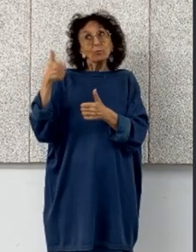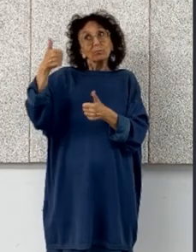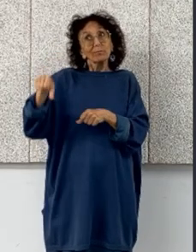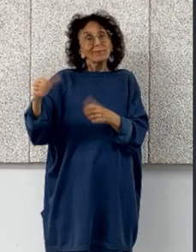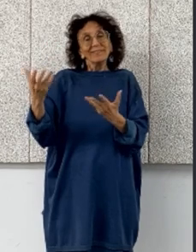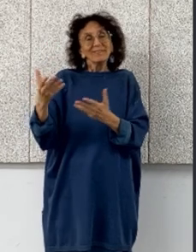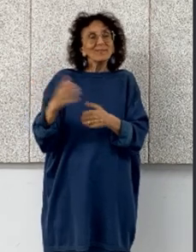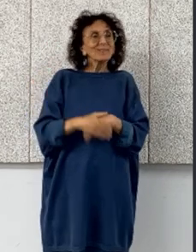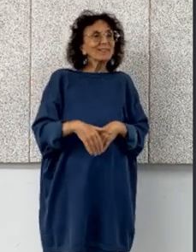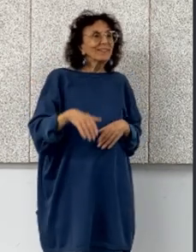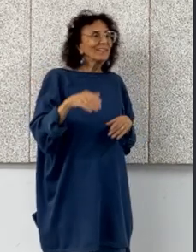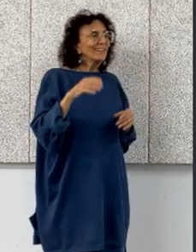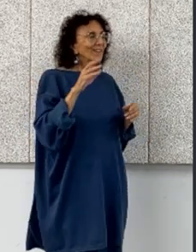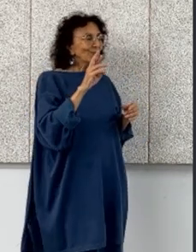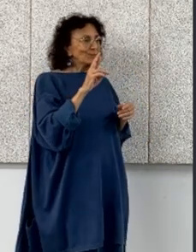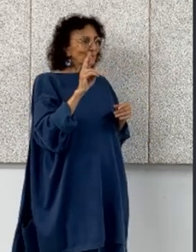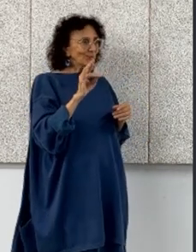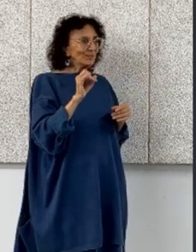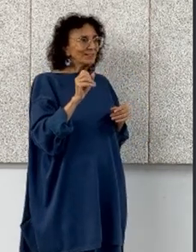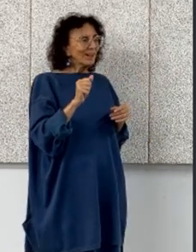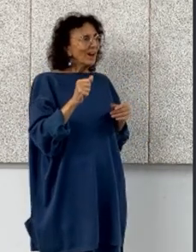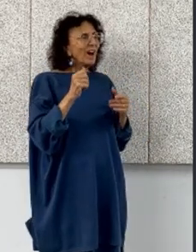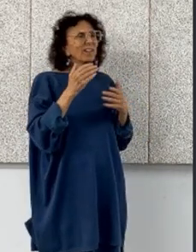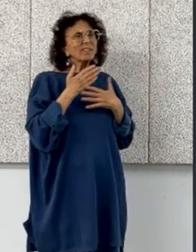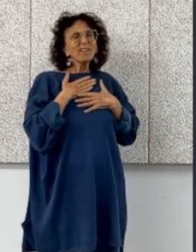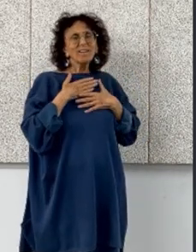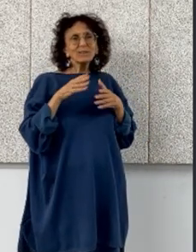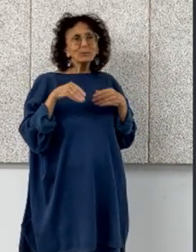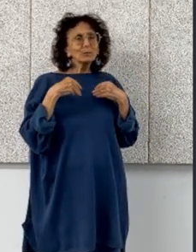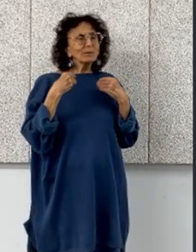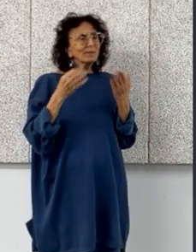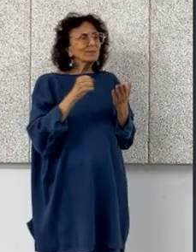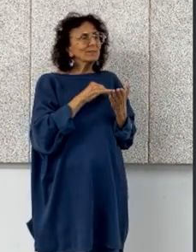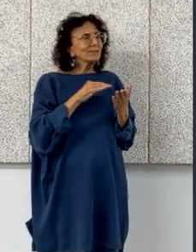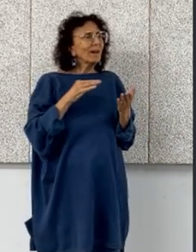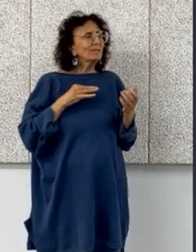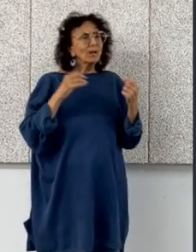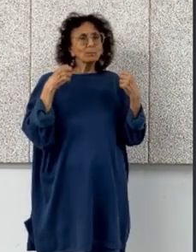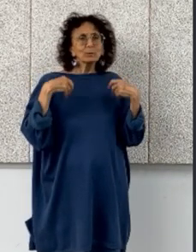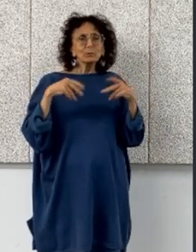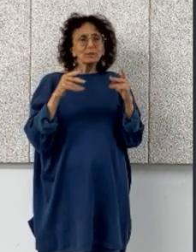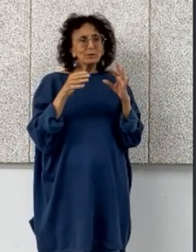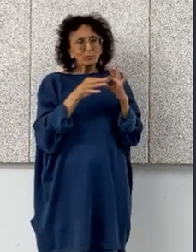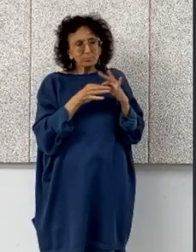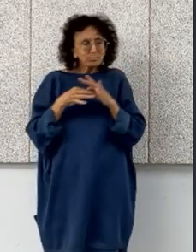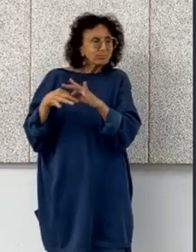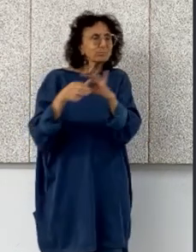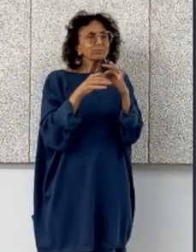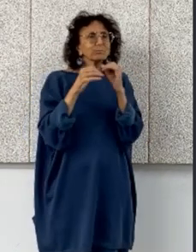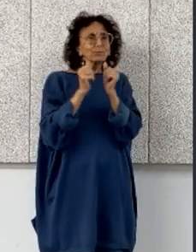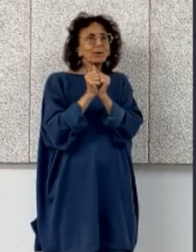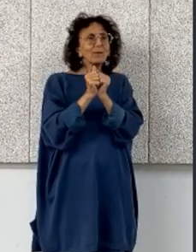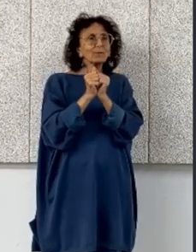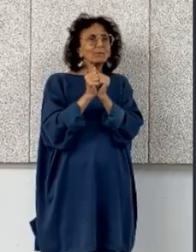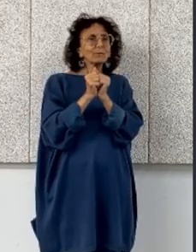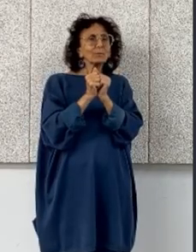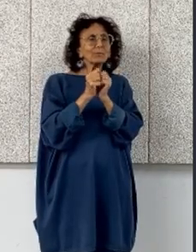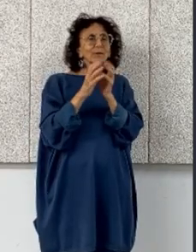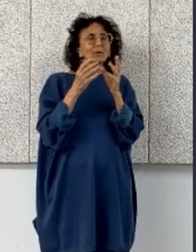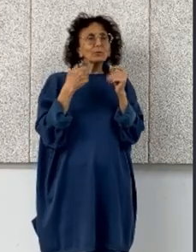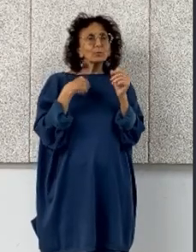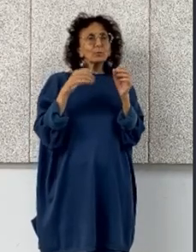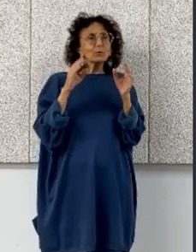I love that. I love the idea of giving staff the opportunity to collaborate together, giving staff the ability to